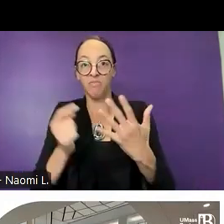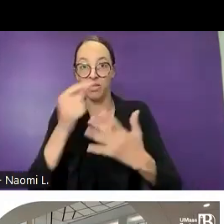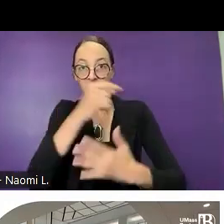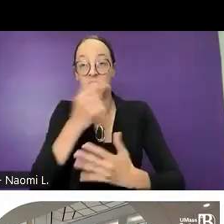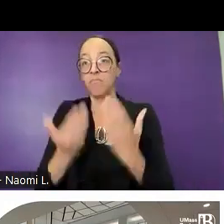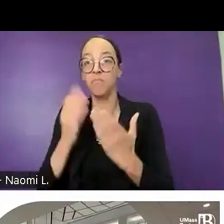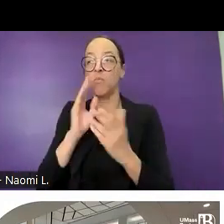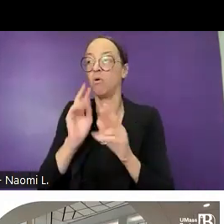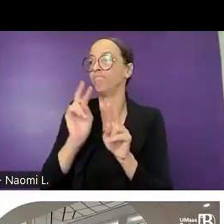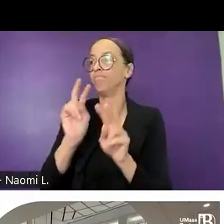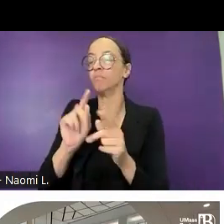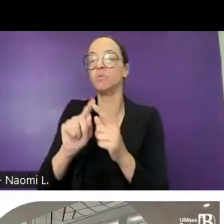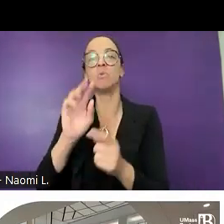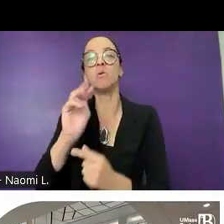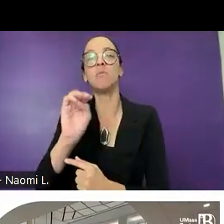institutional services,